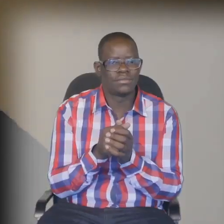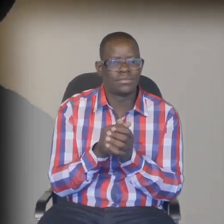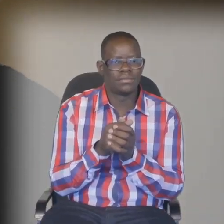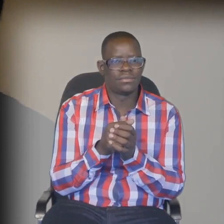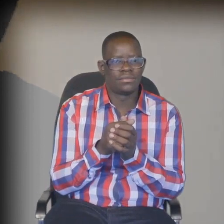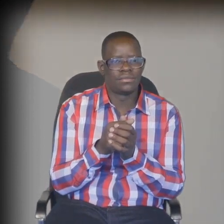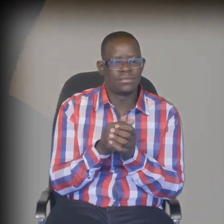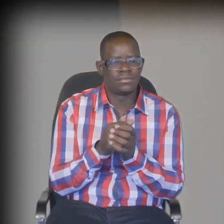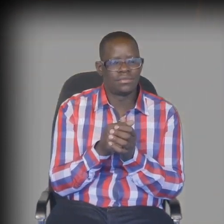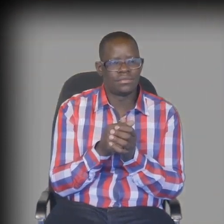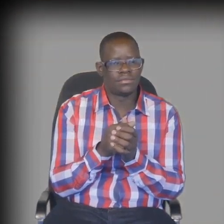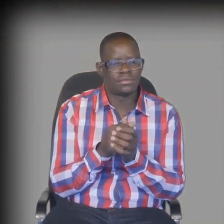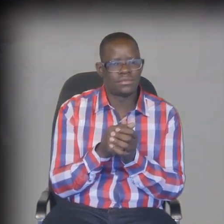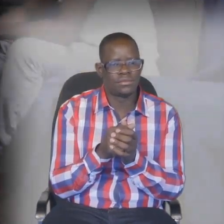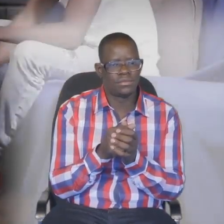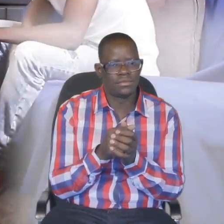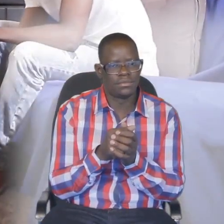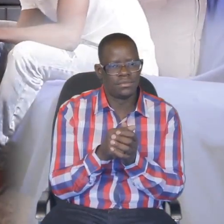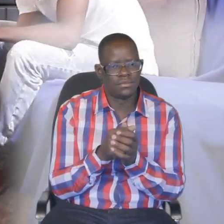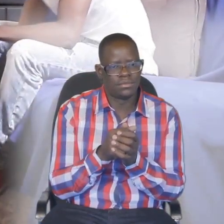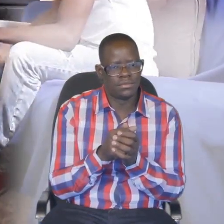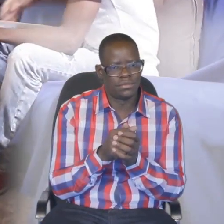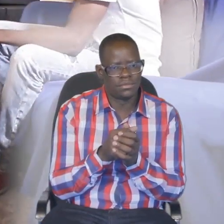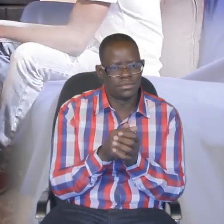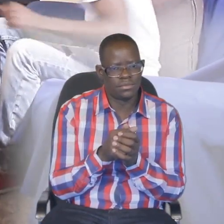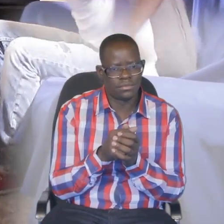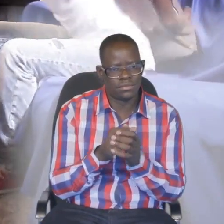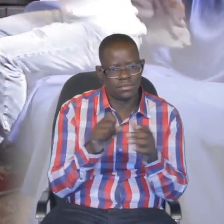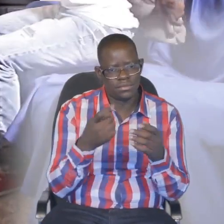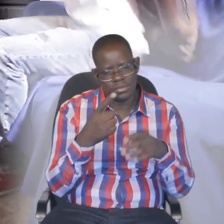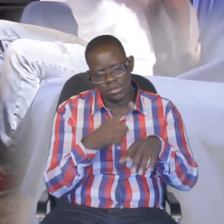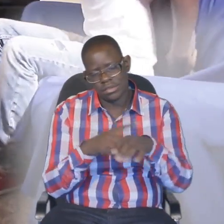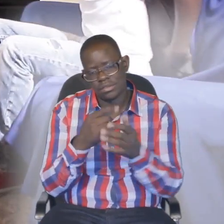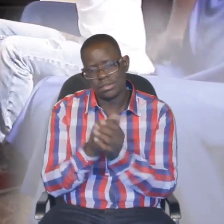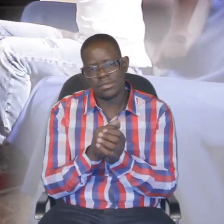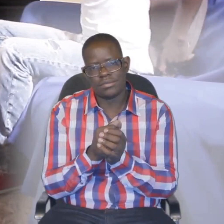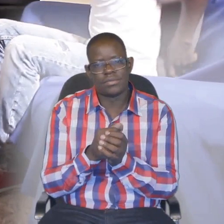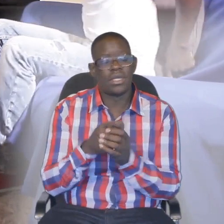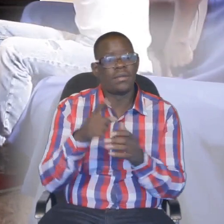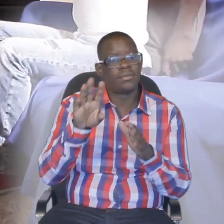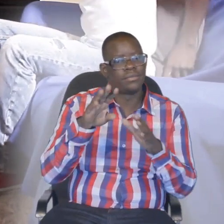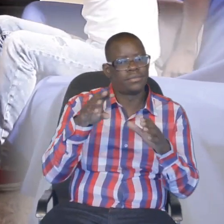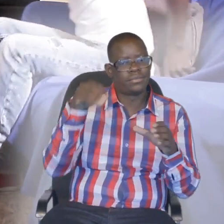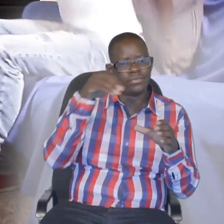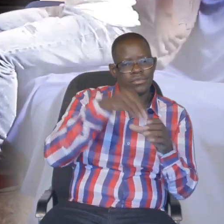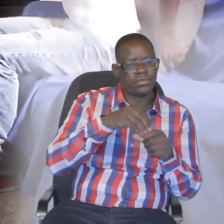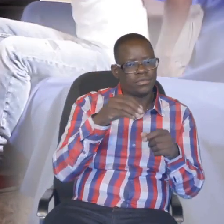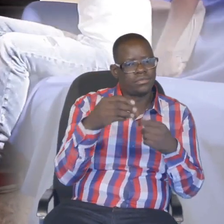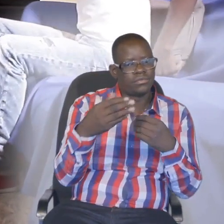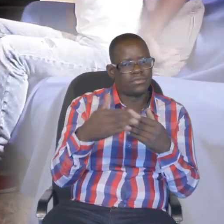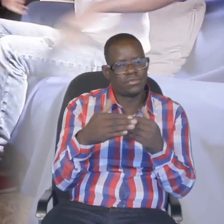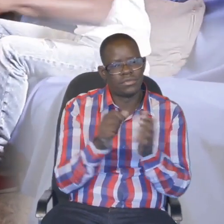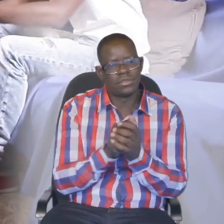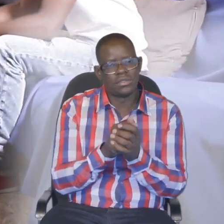Guys, come in. Nice. Looks like we just came in time. I'll join you guys soon, hey? Okay,